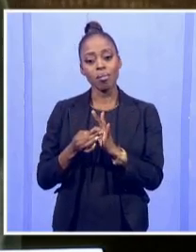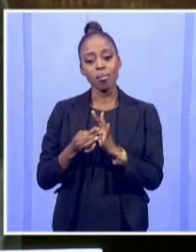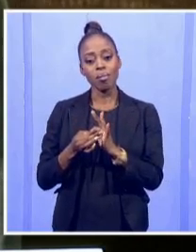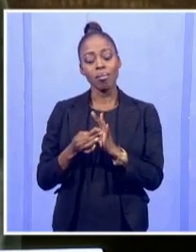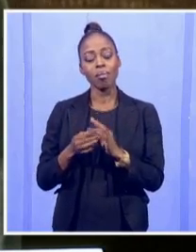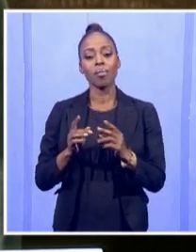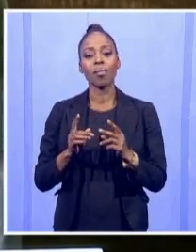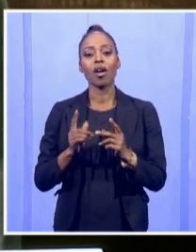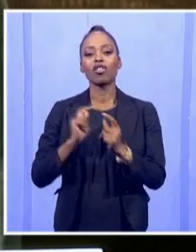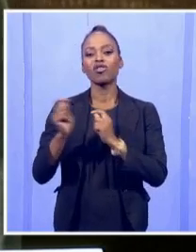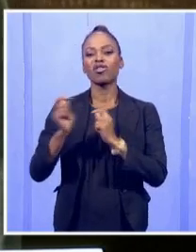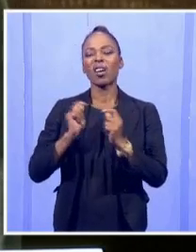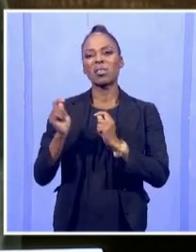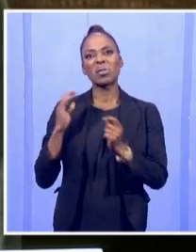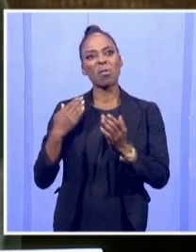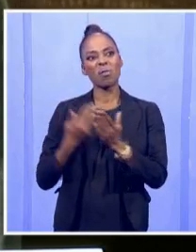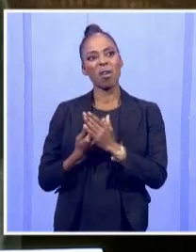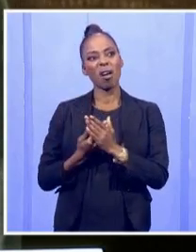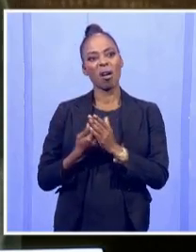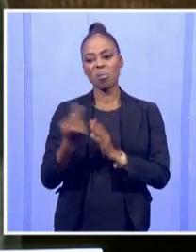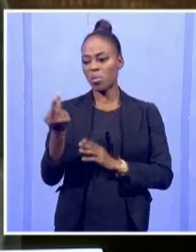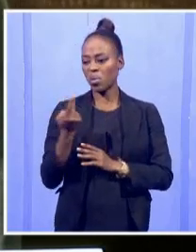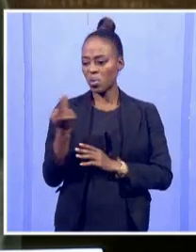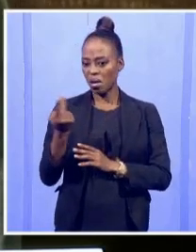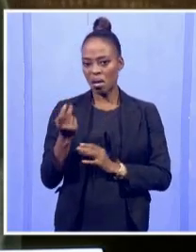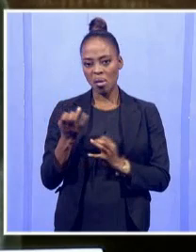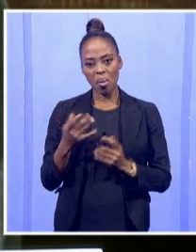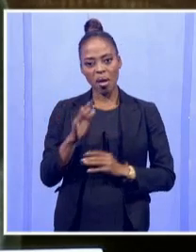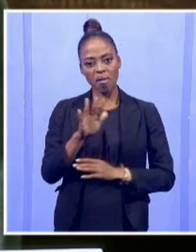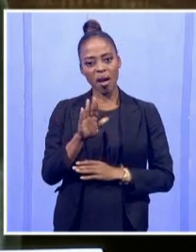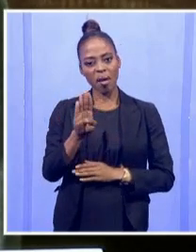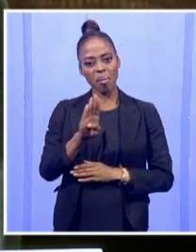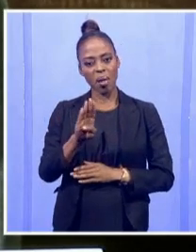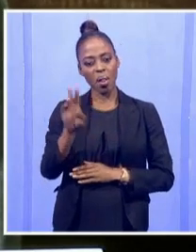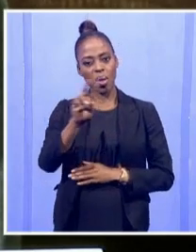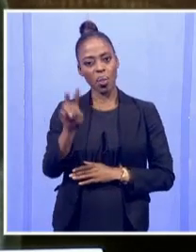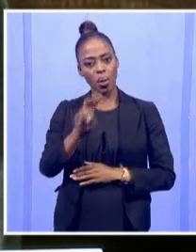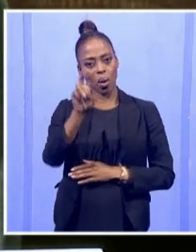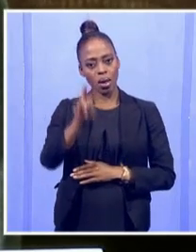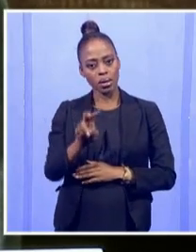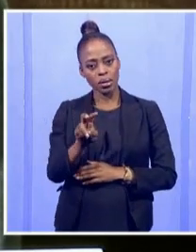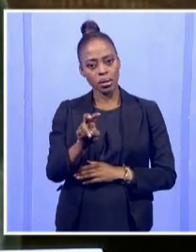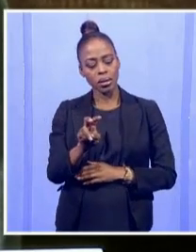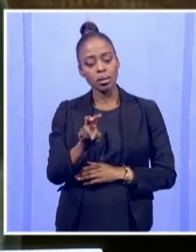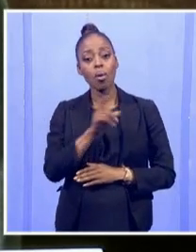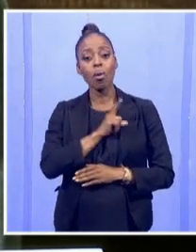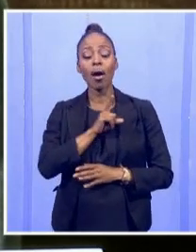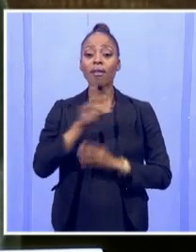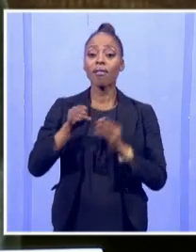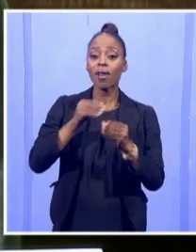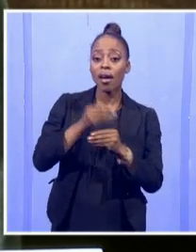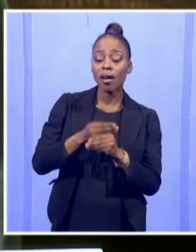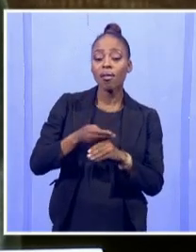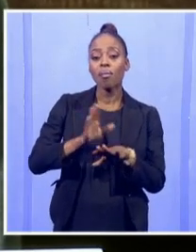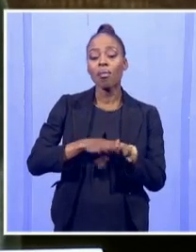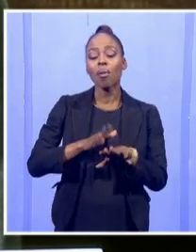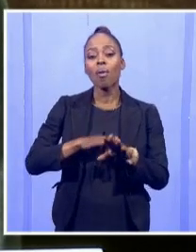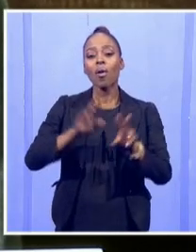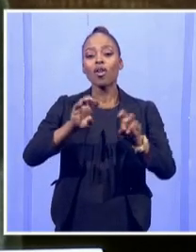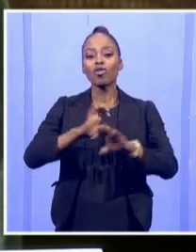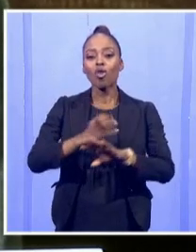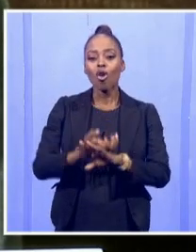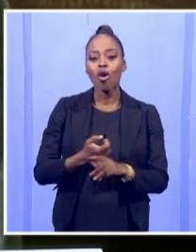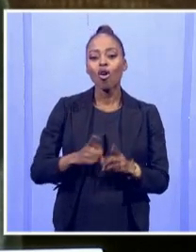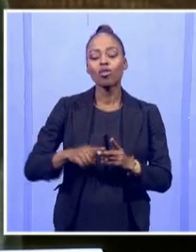Trade currently stands at about $5 billion US. Once we add in items such as gold